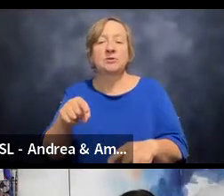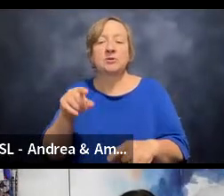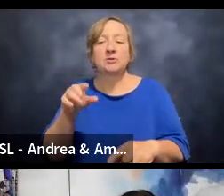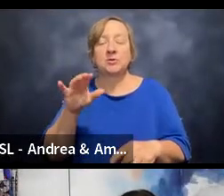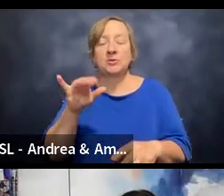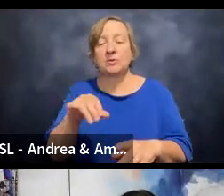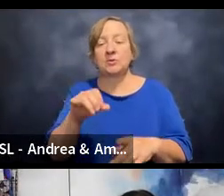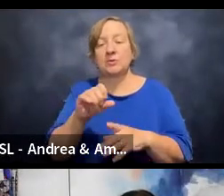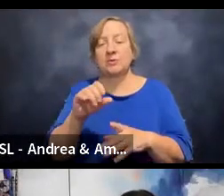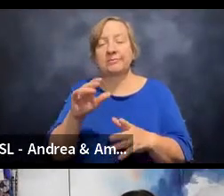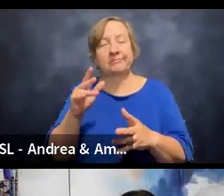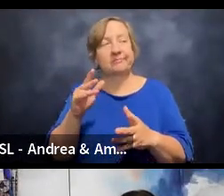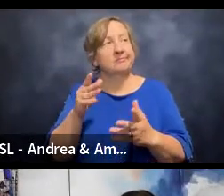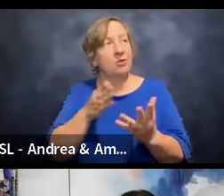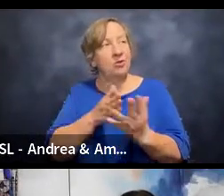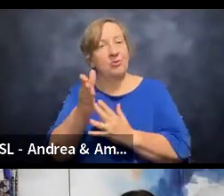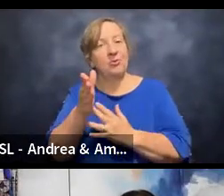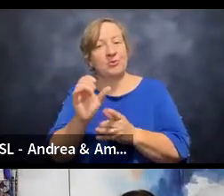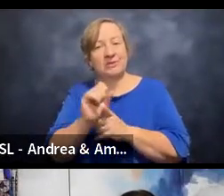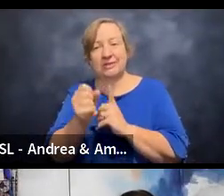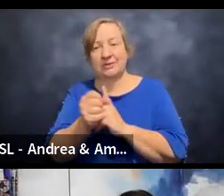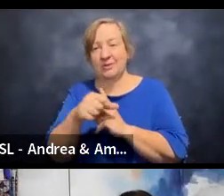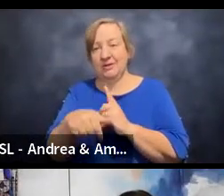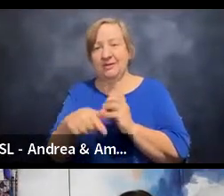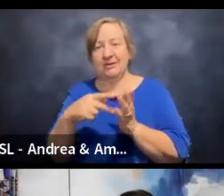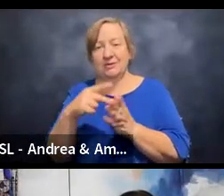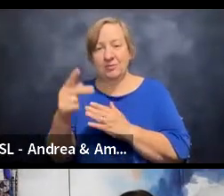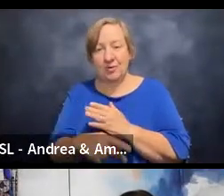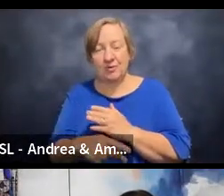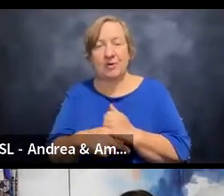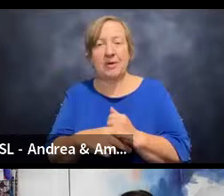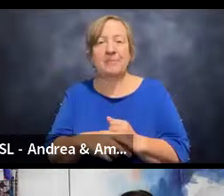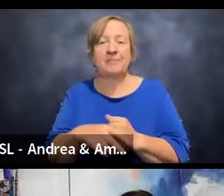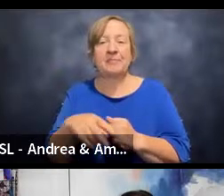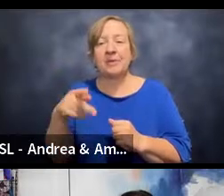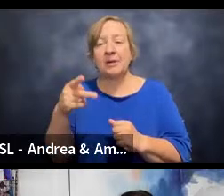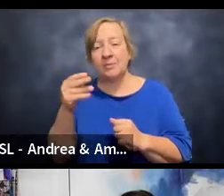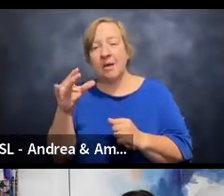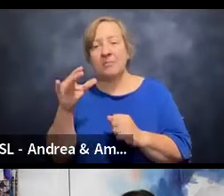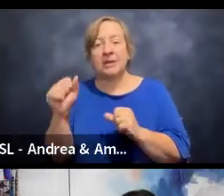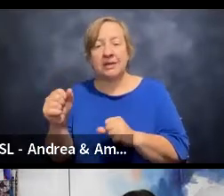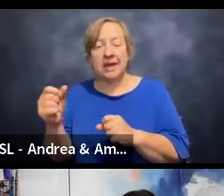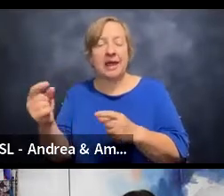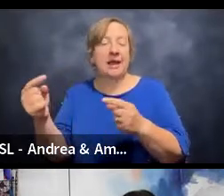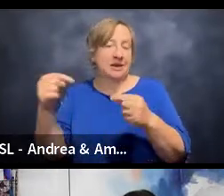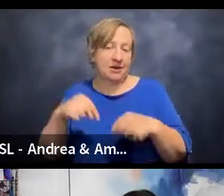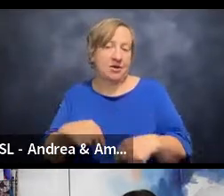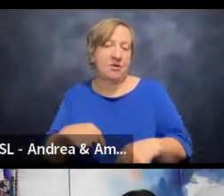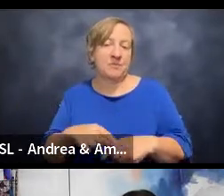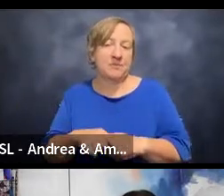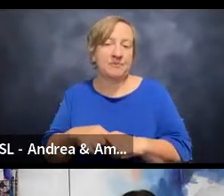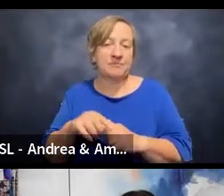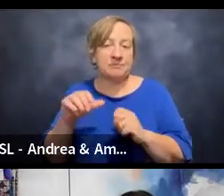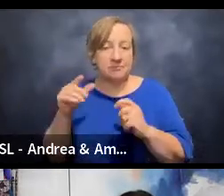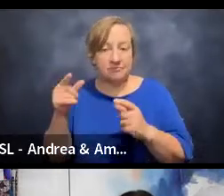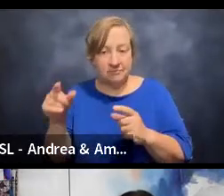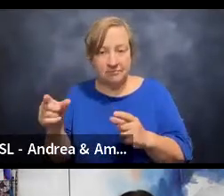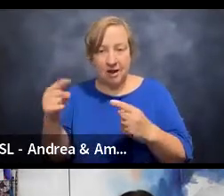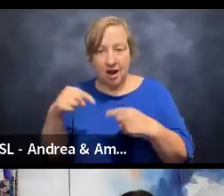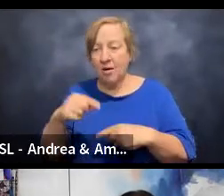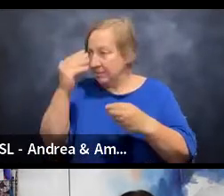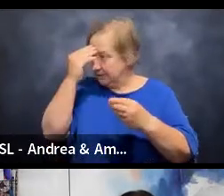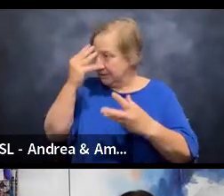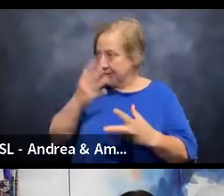juncture of this program where the public can come out and tell us what